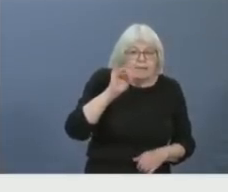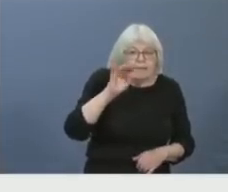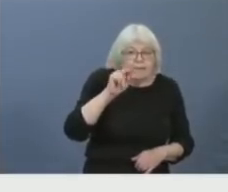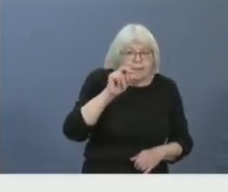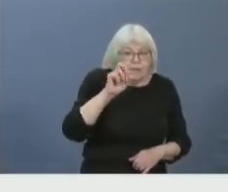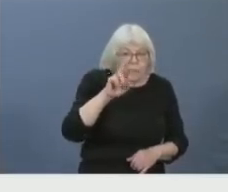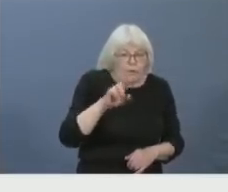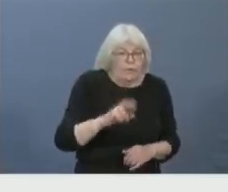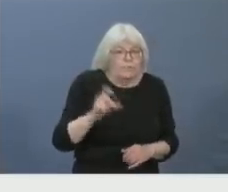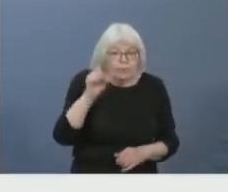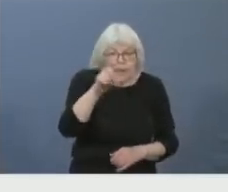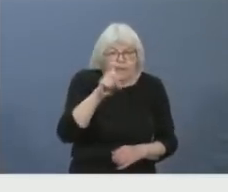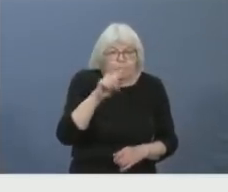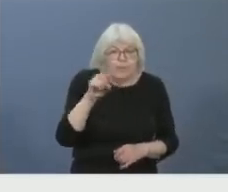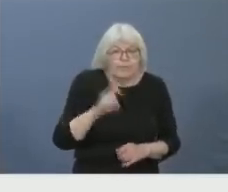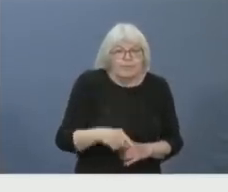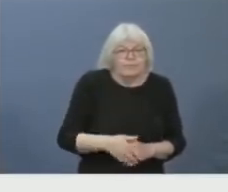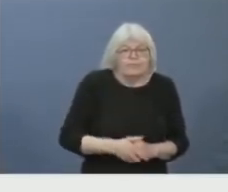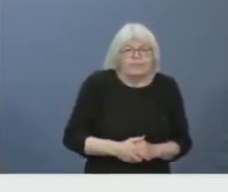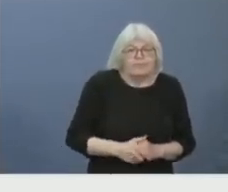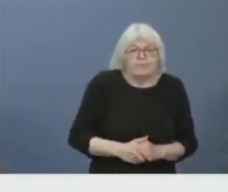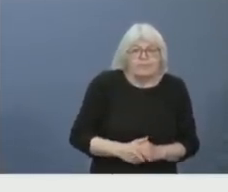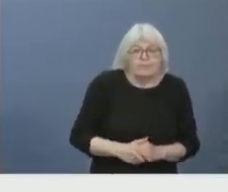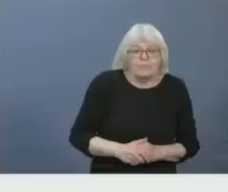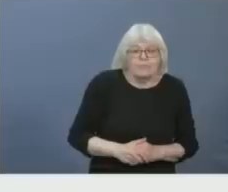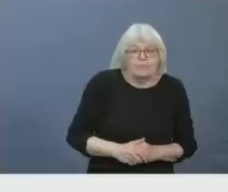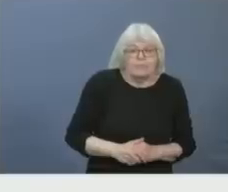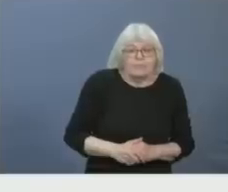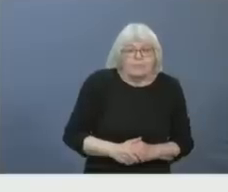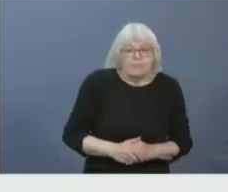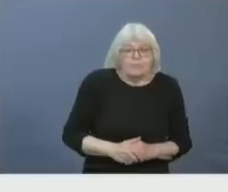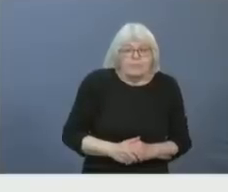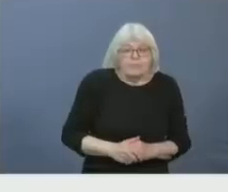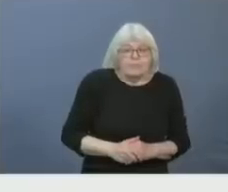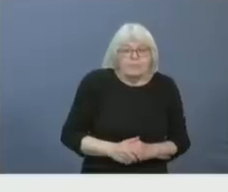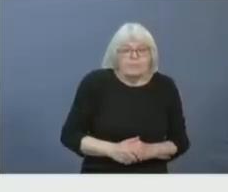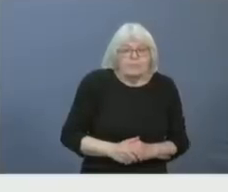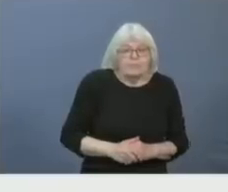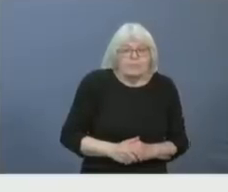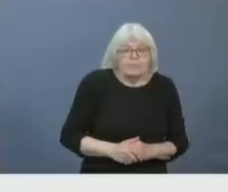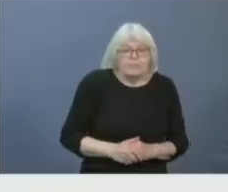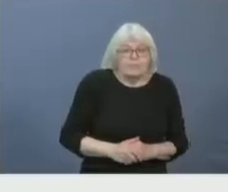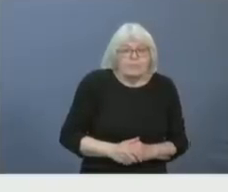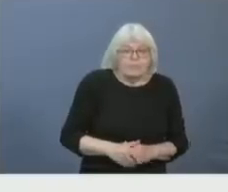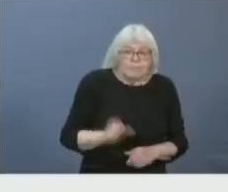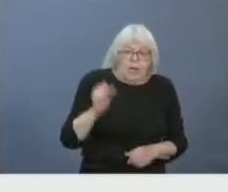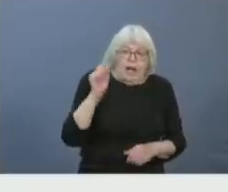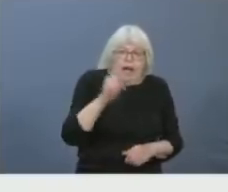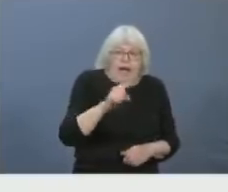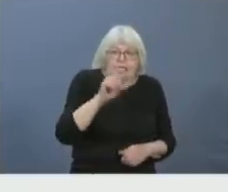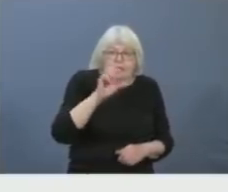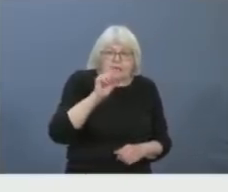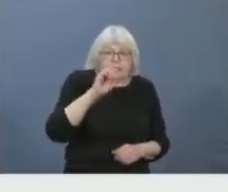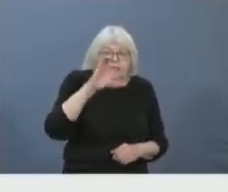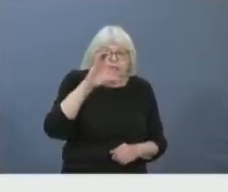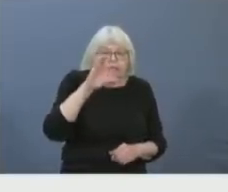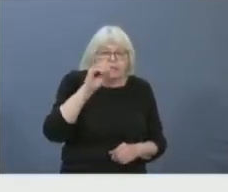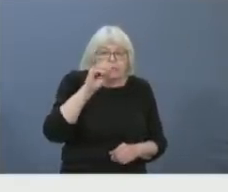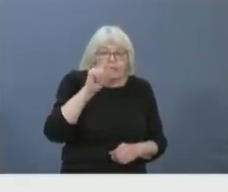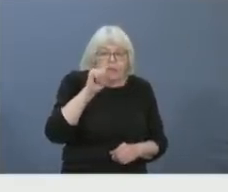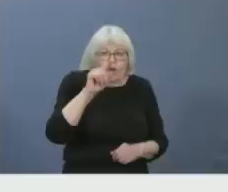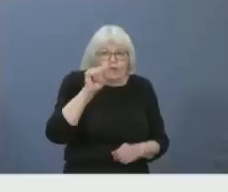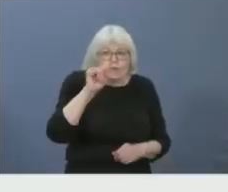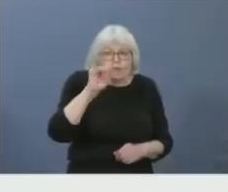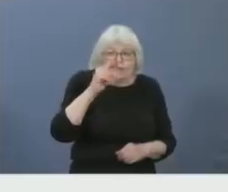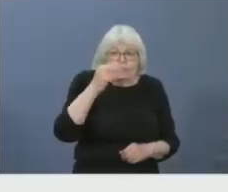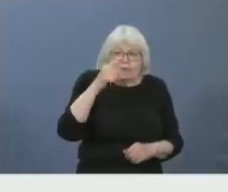Thank you, Marla. This message is for, question rather, is for Scott Tingley. Can you tell me a bit about how the fire in that